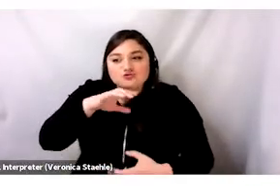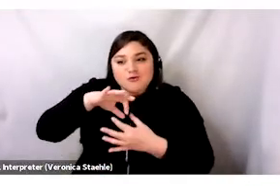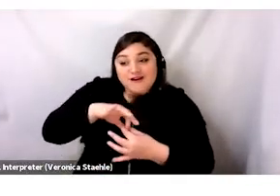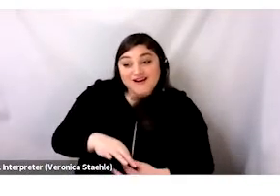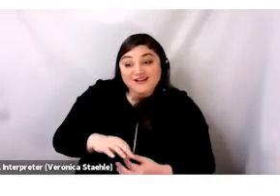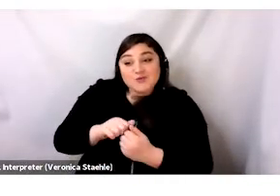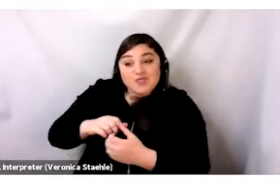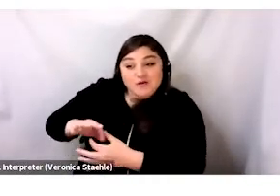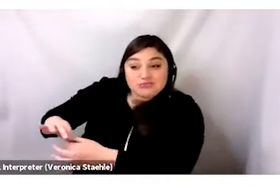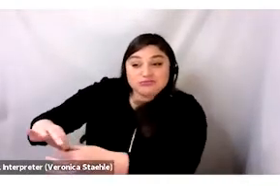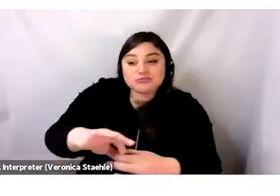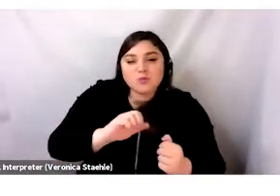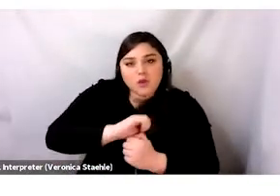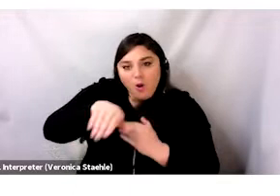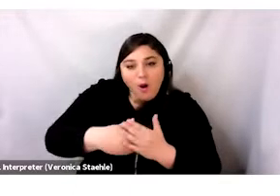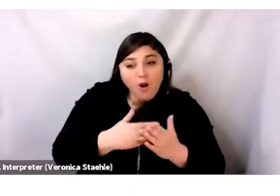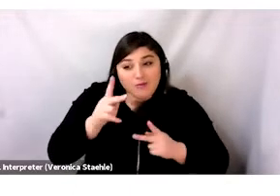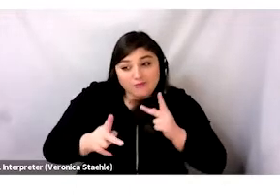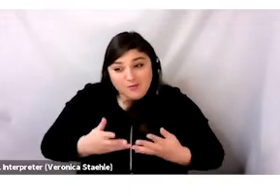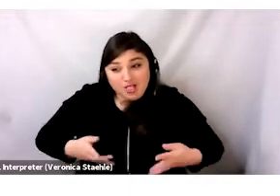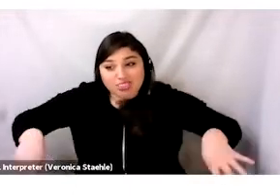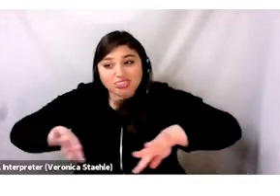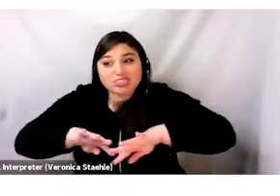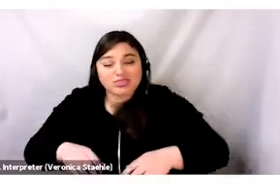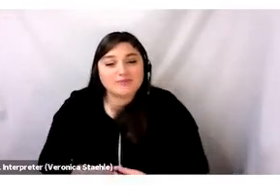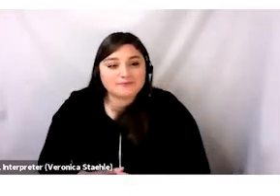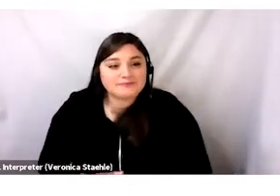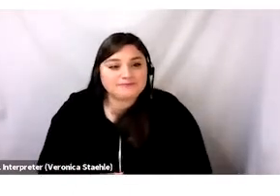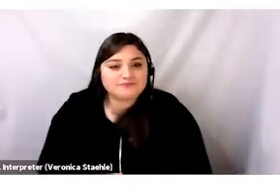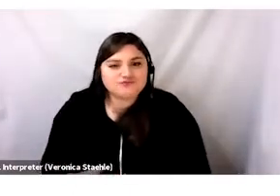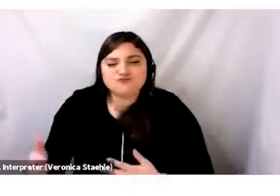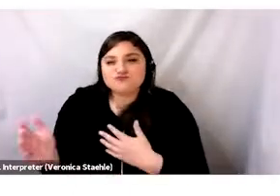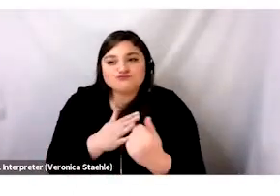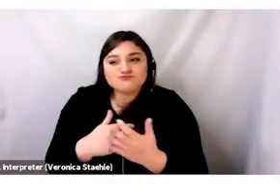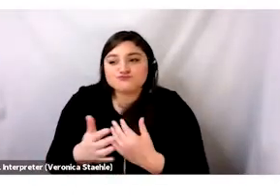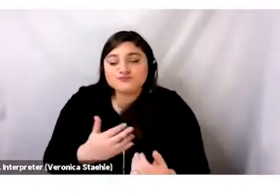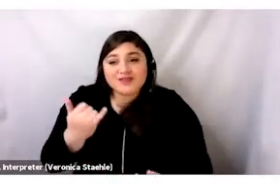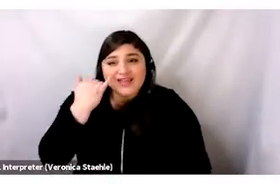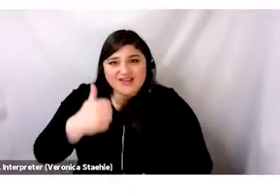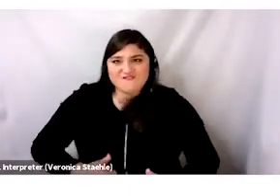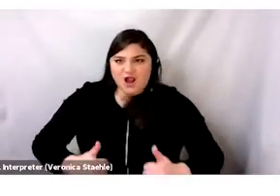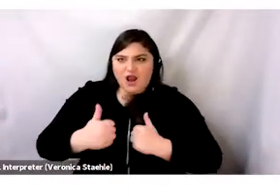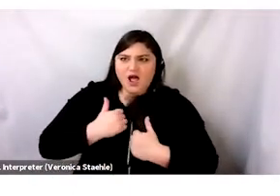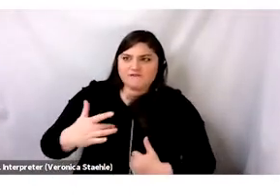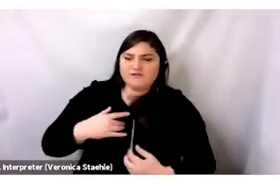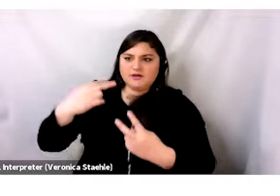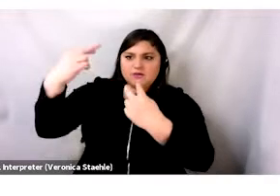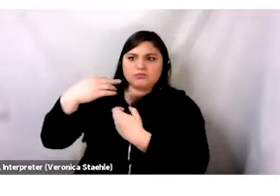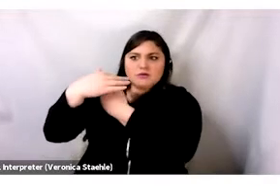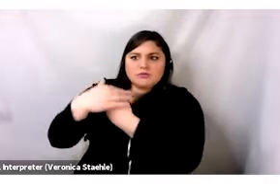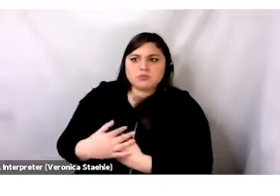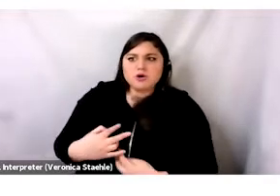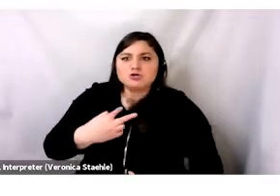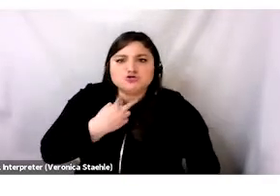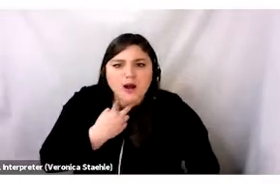Even when you see the world as a trap and posit a fundamental